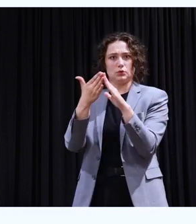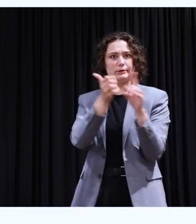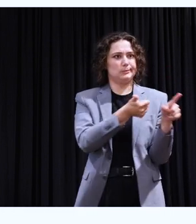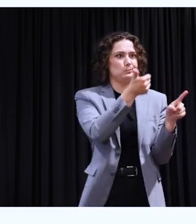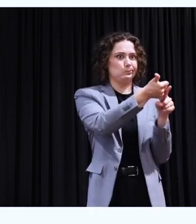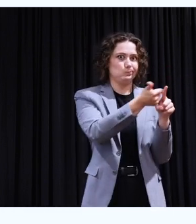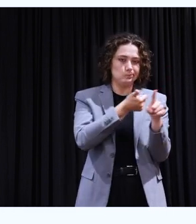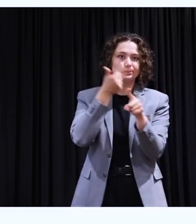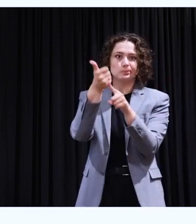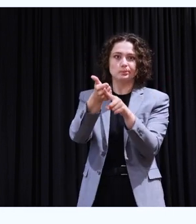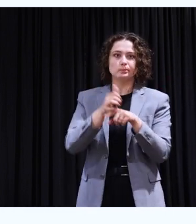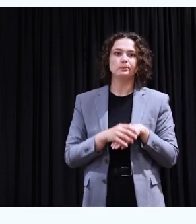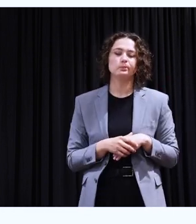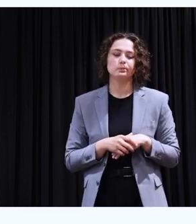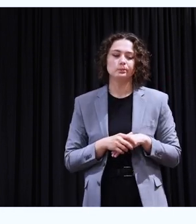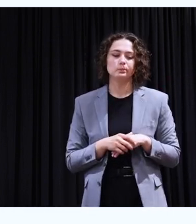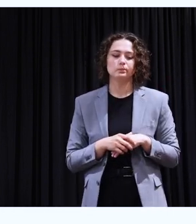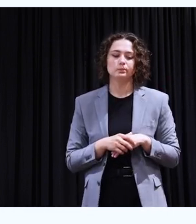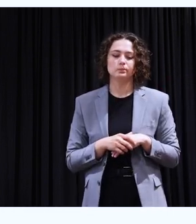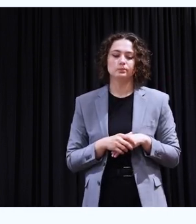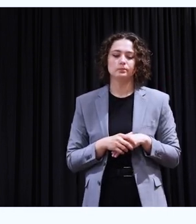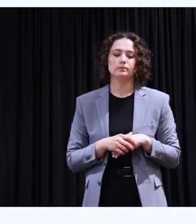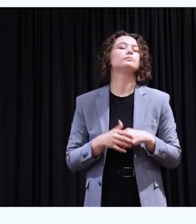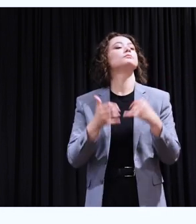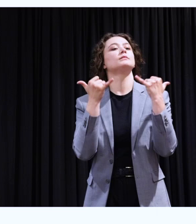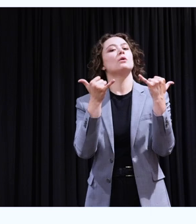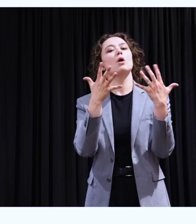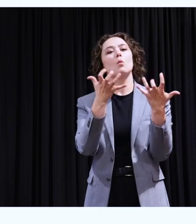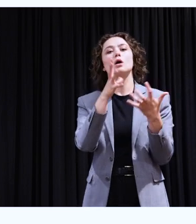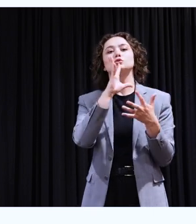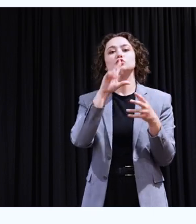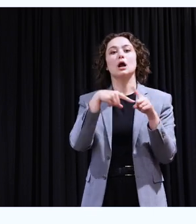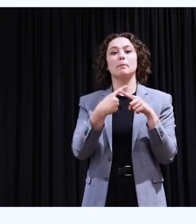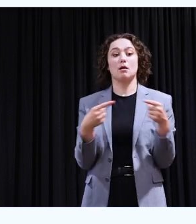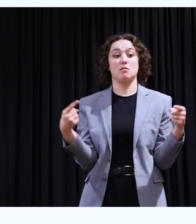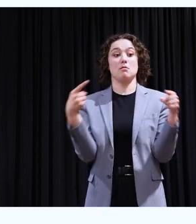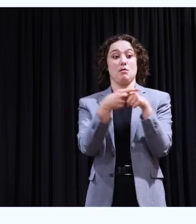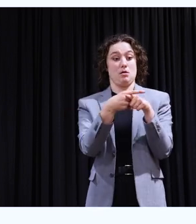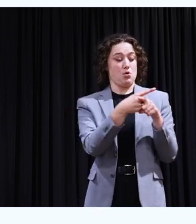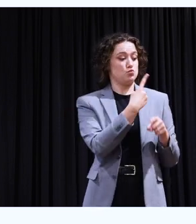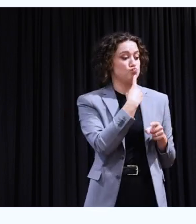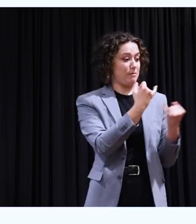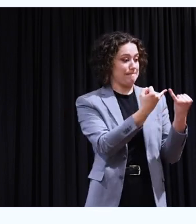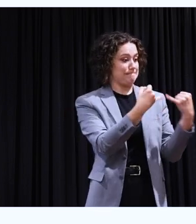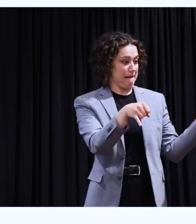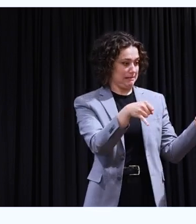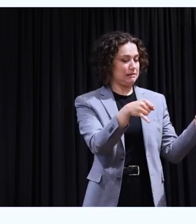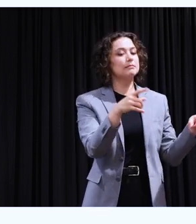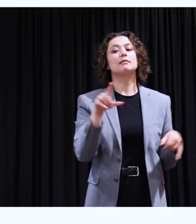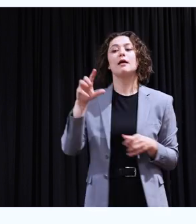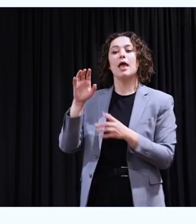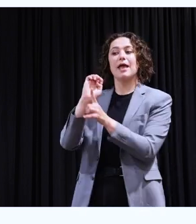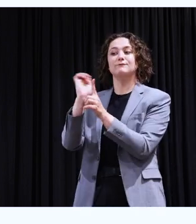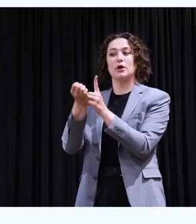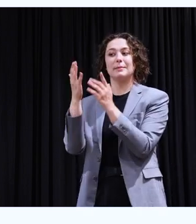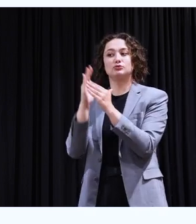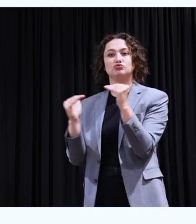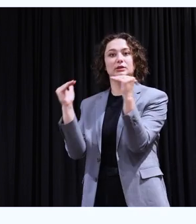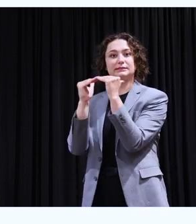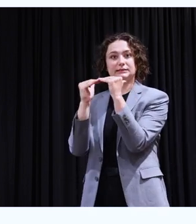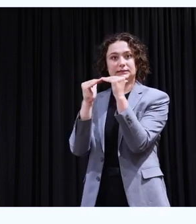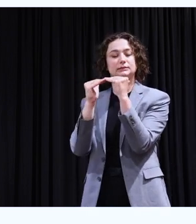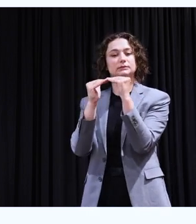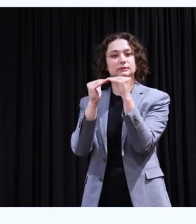Now I want to talk about the intersection of redlining and environmental justice. So as I mentioned before, that disinvestment in